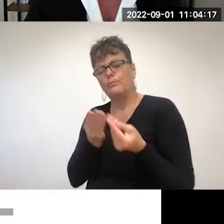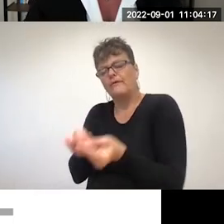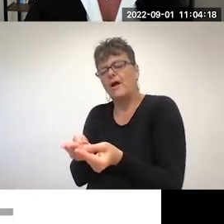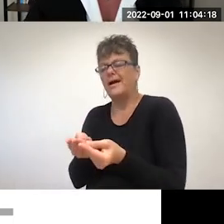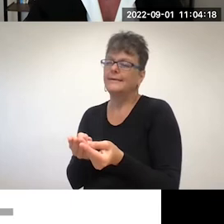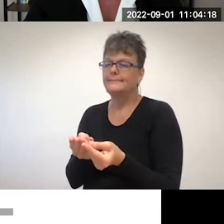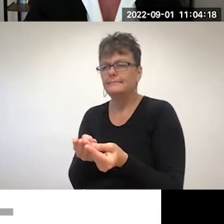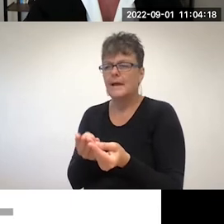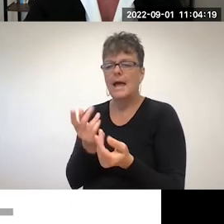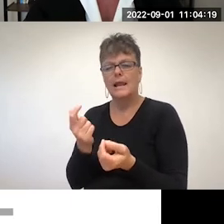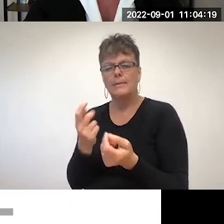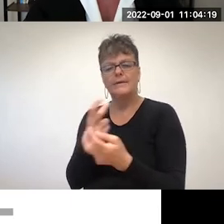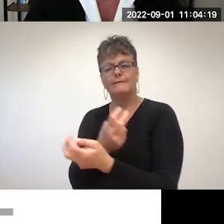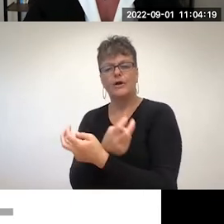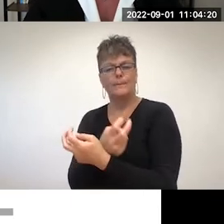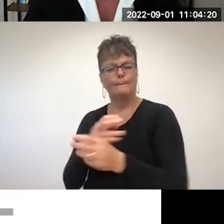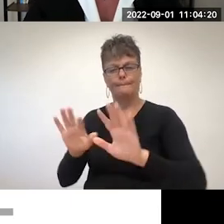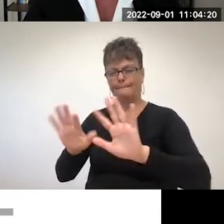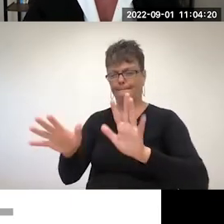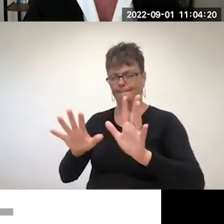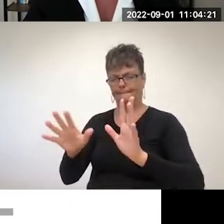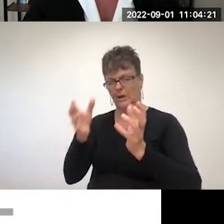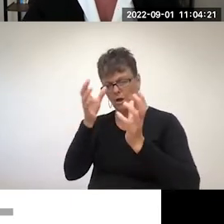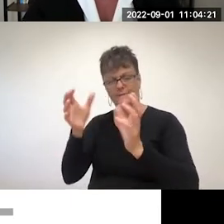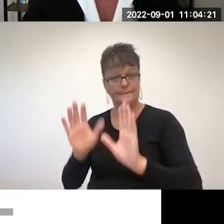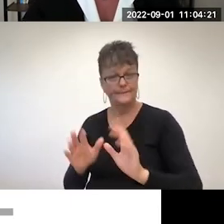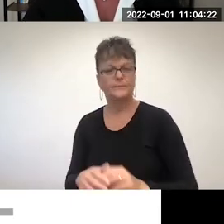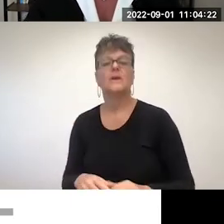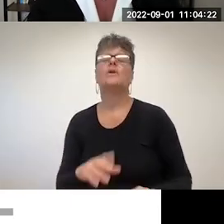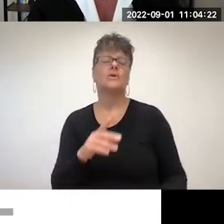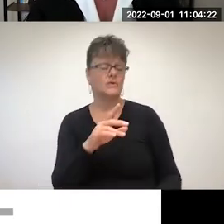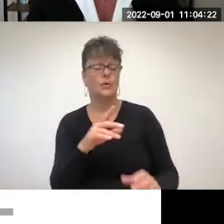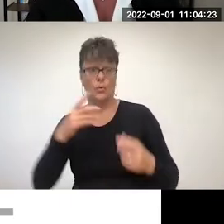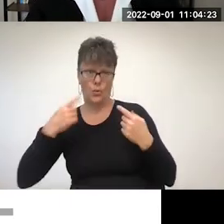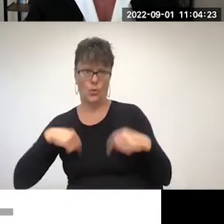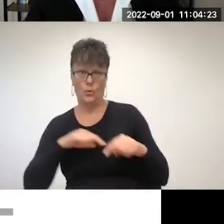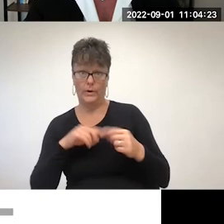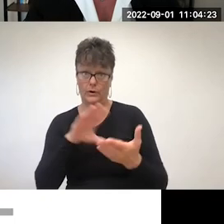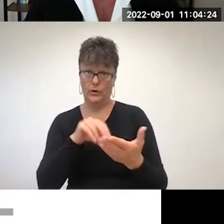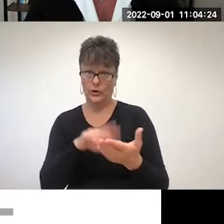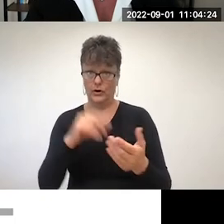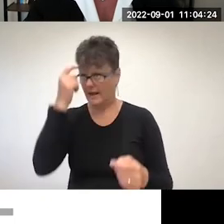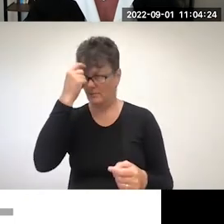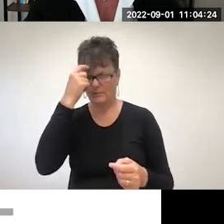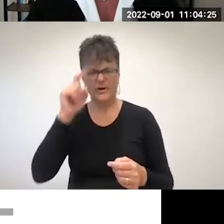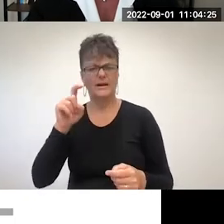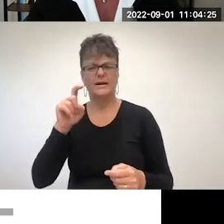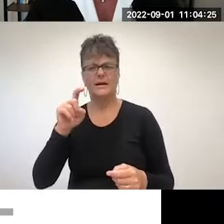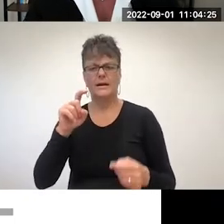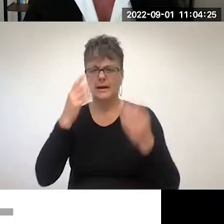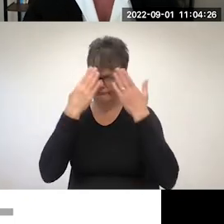idea that the way we learn also is by organizing information in our mind. We need to have a robust